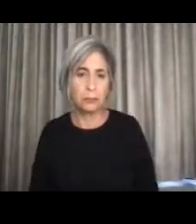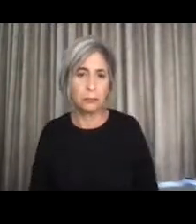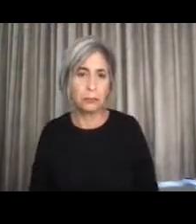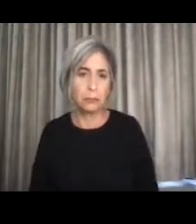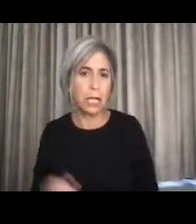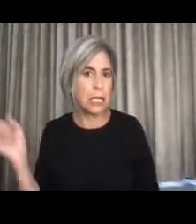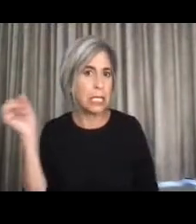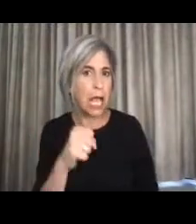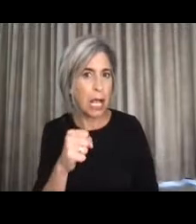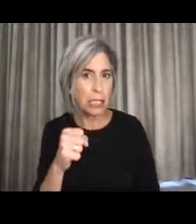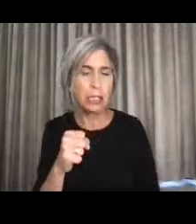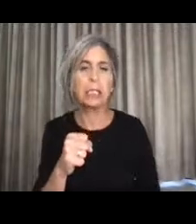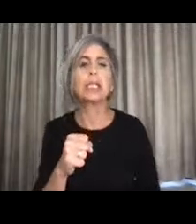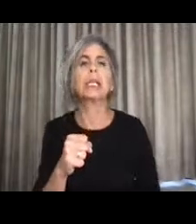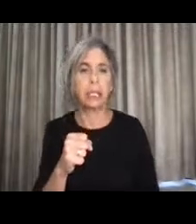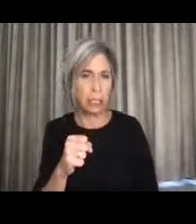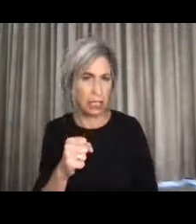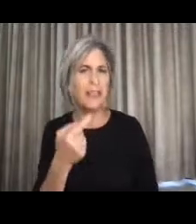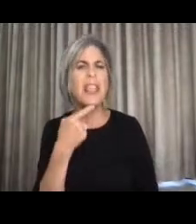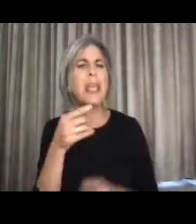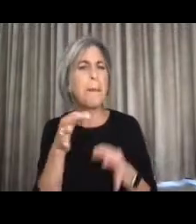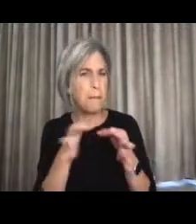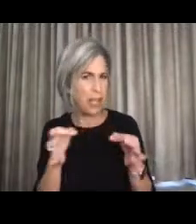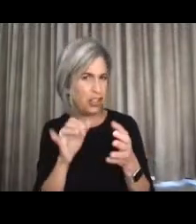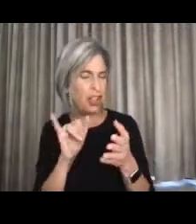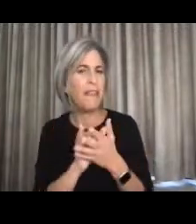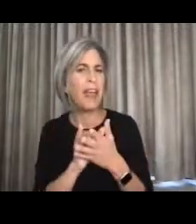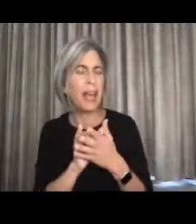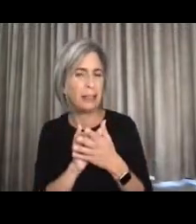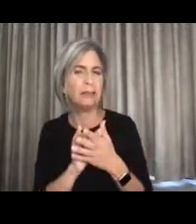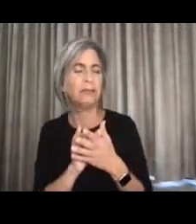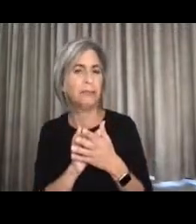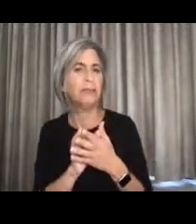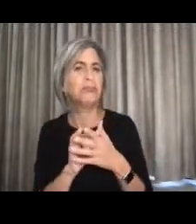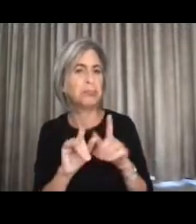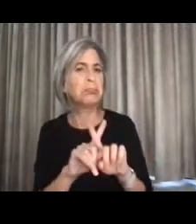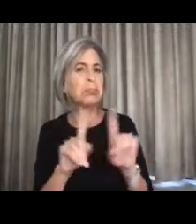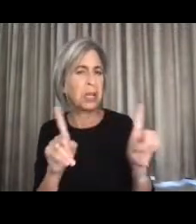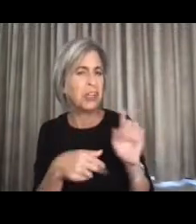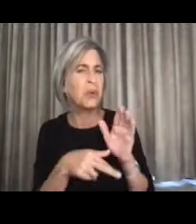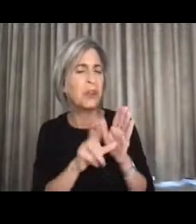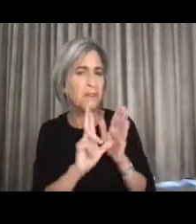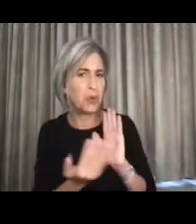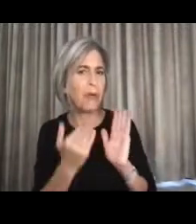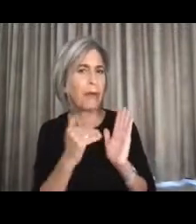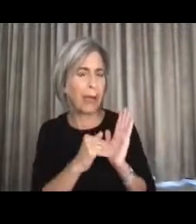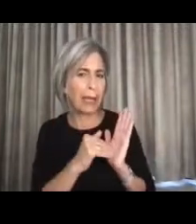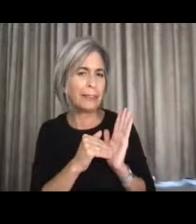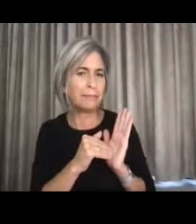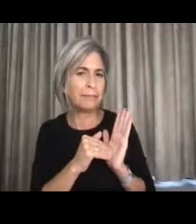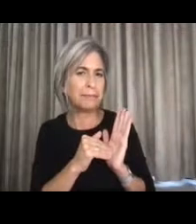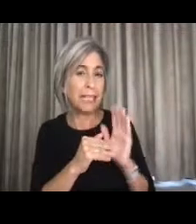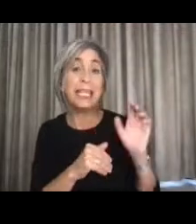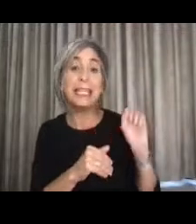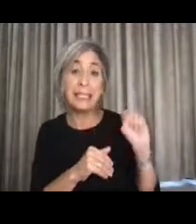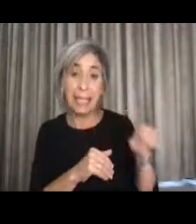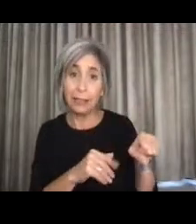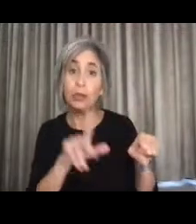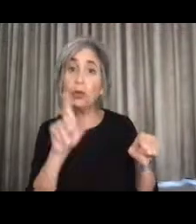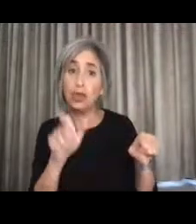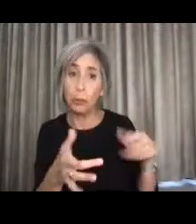Yes, that was touched on Keith's presentation. However, just to repeat it, yes, you should